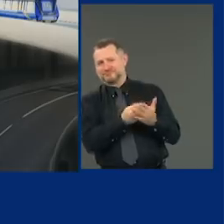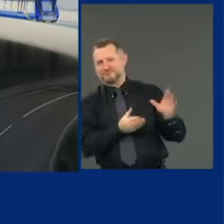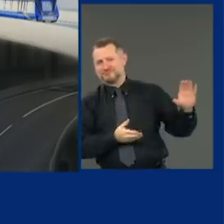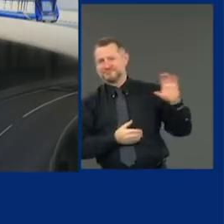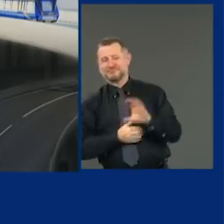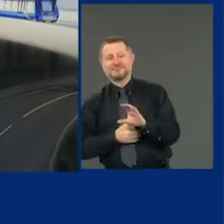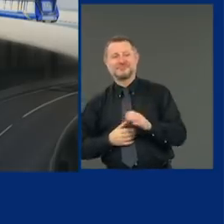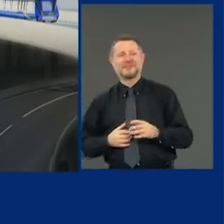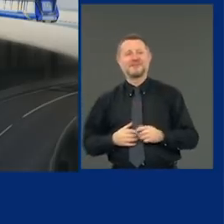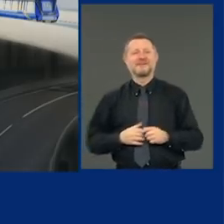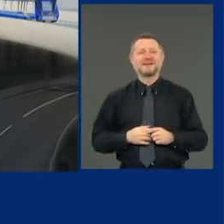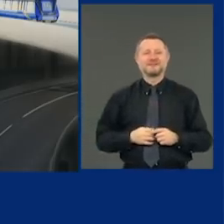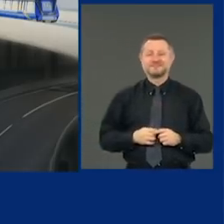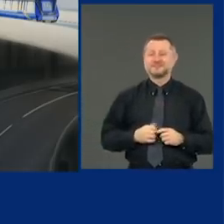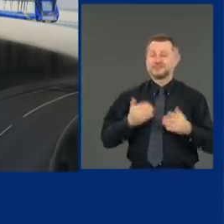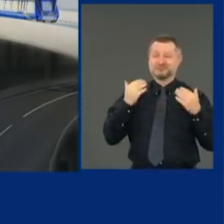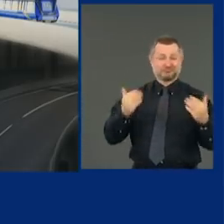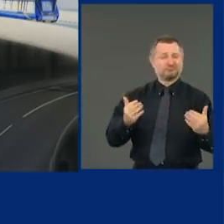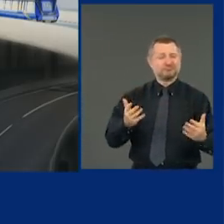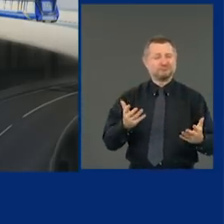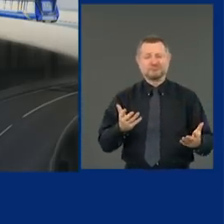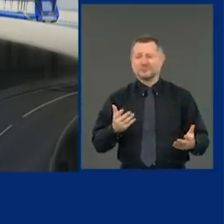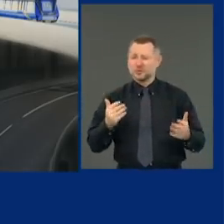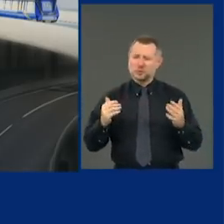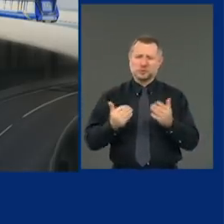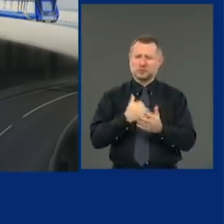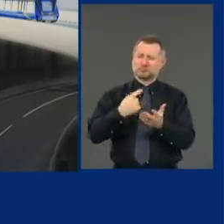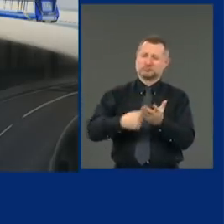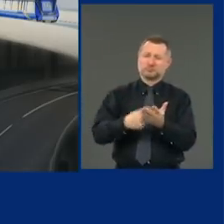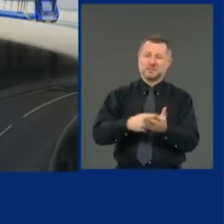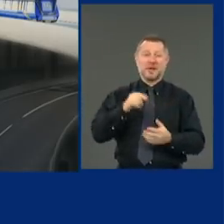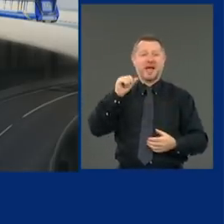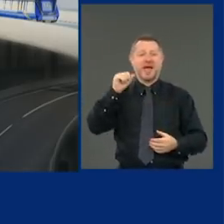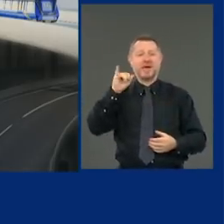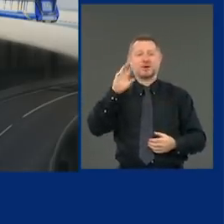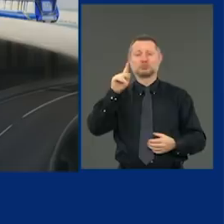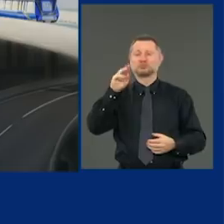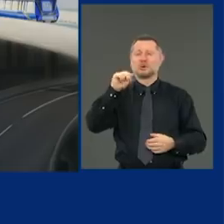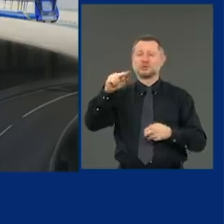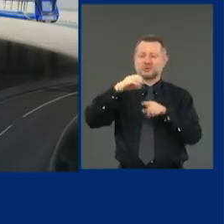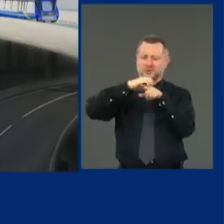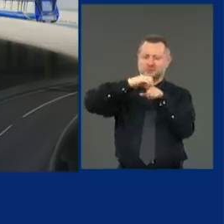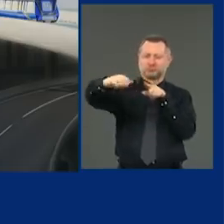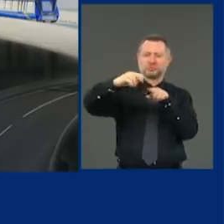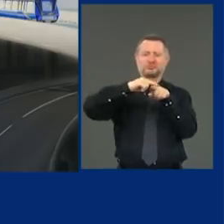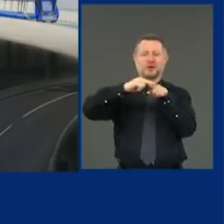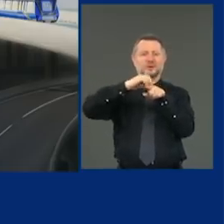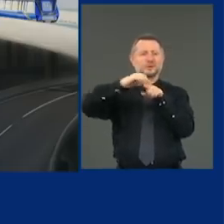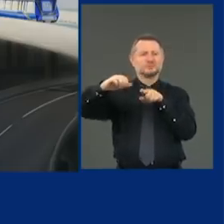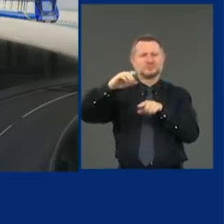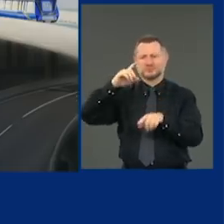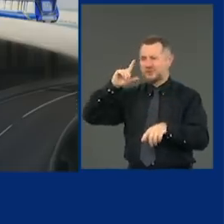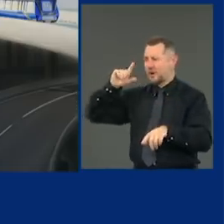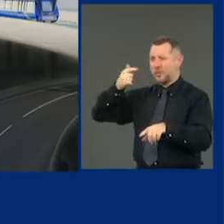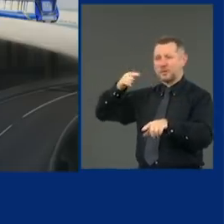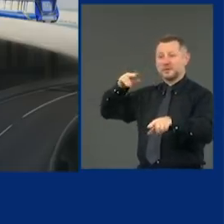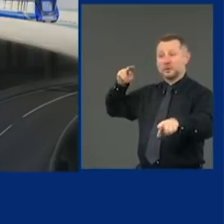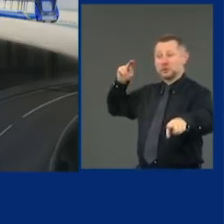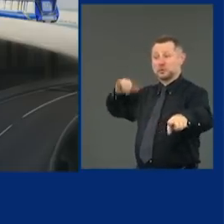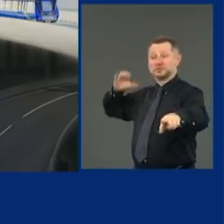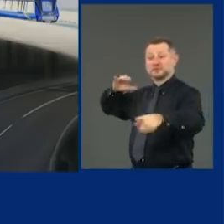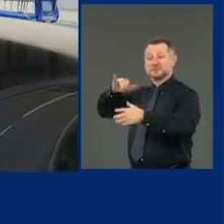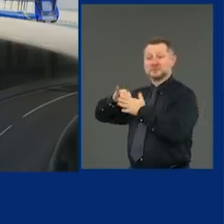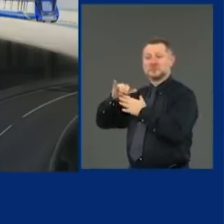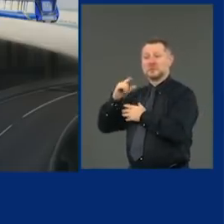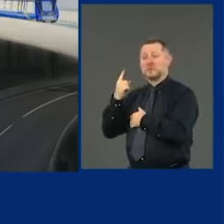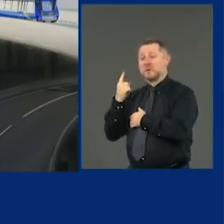Let's put those on the table. The air train to LaGuardia. New York City is one of the only major cities that